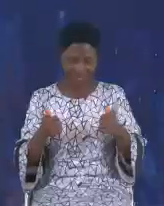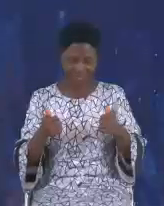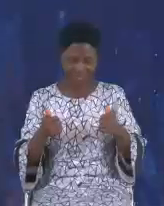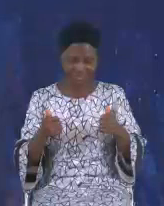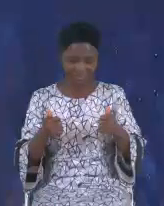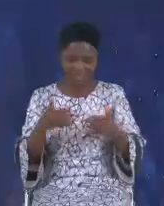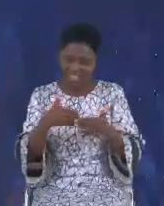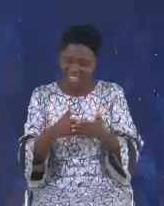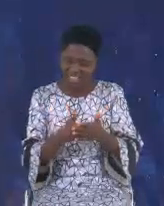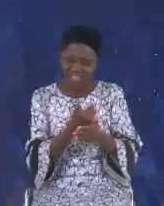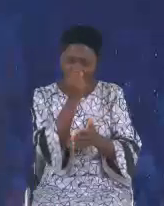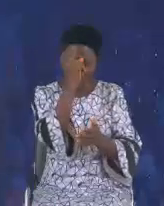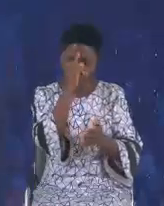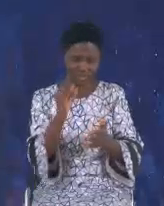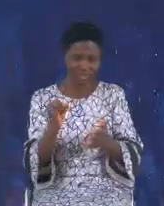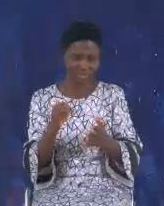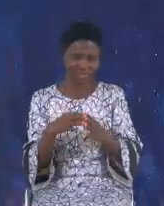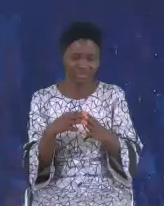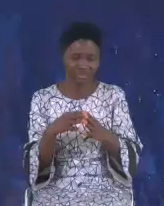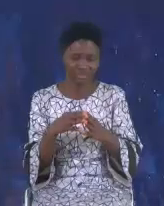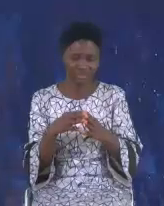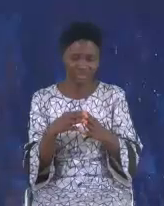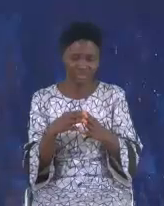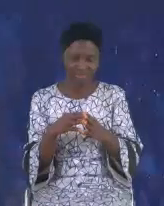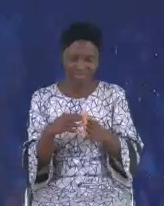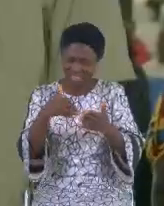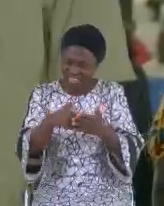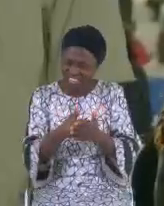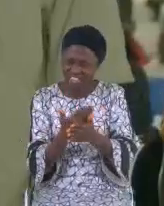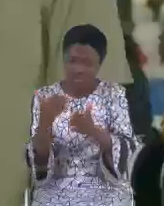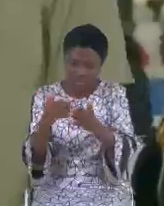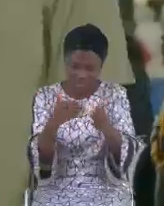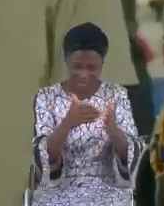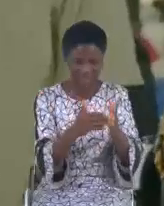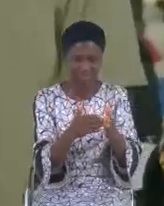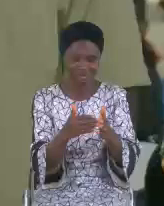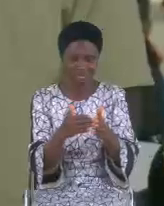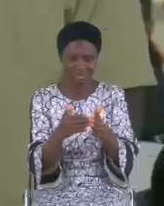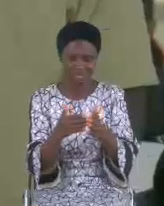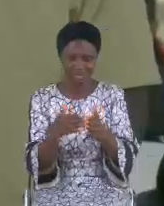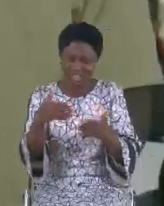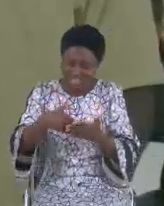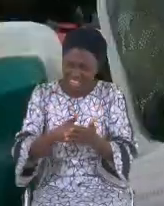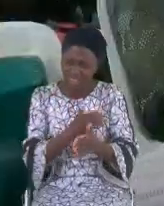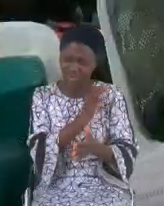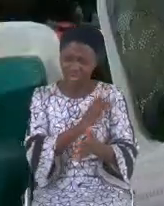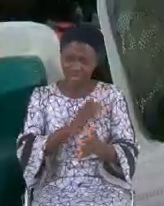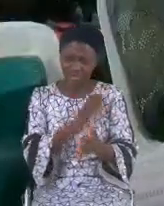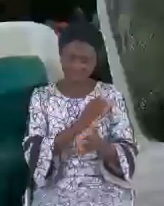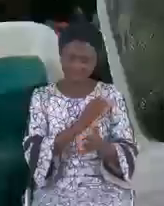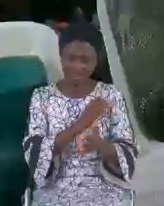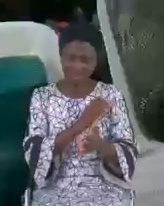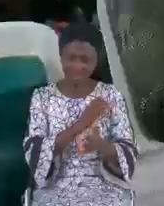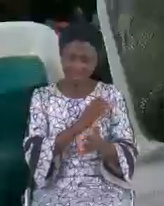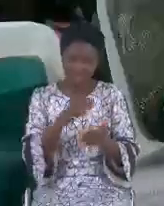New understanding, new direction, new character,